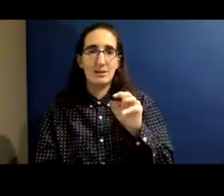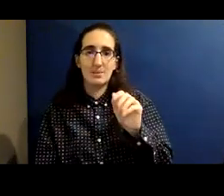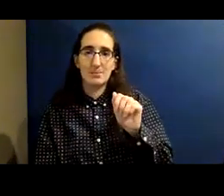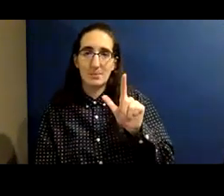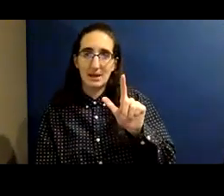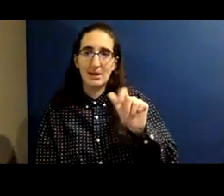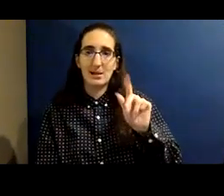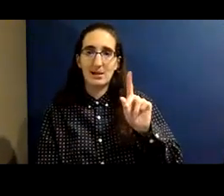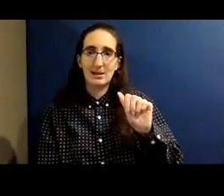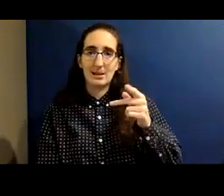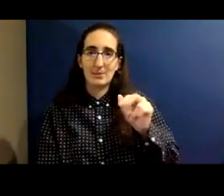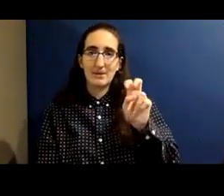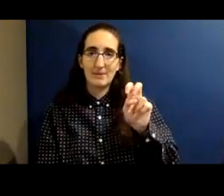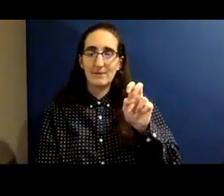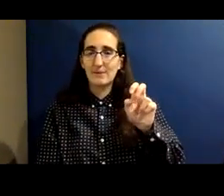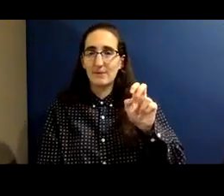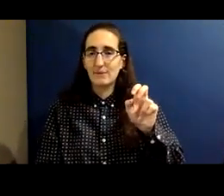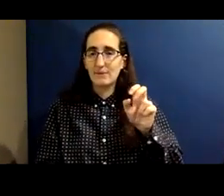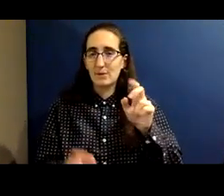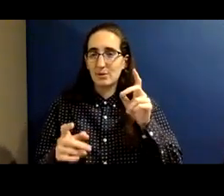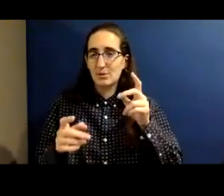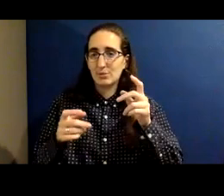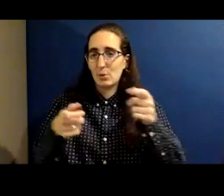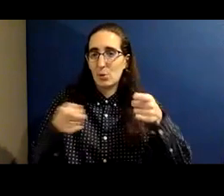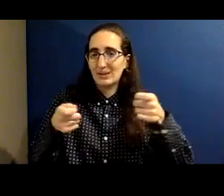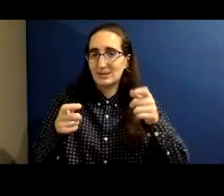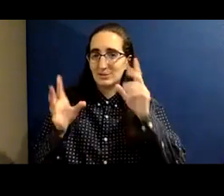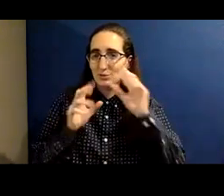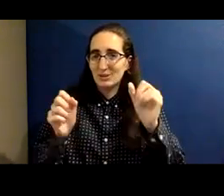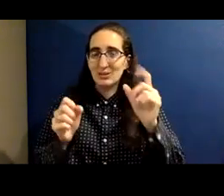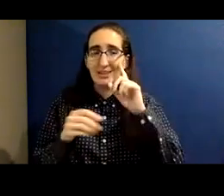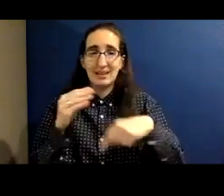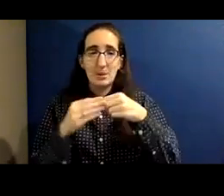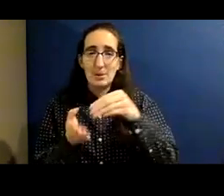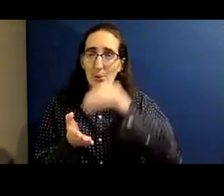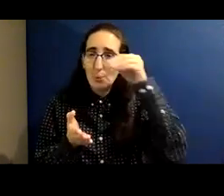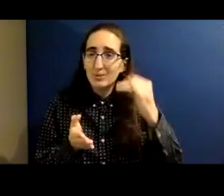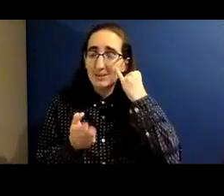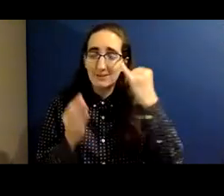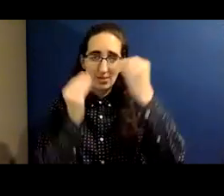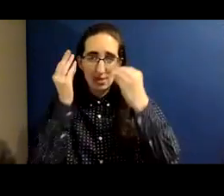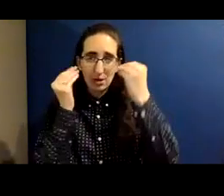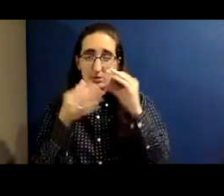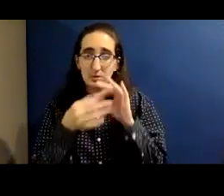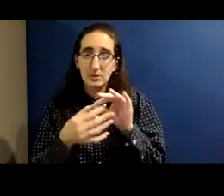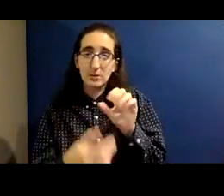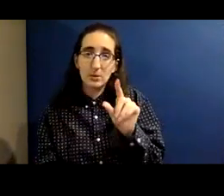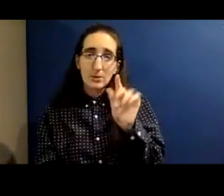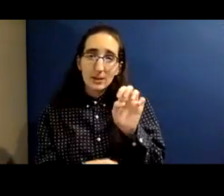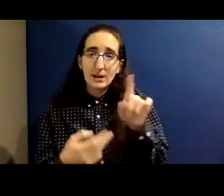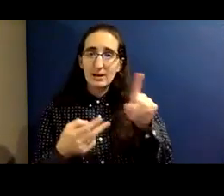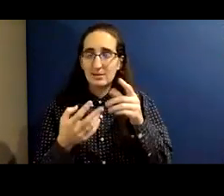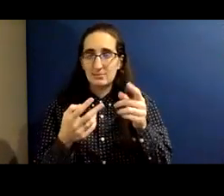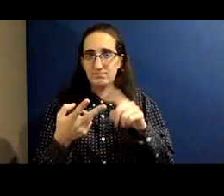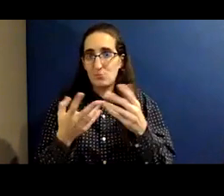coping strategy. When we think about students having thoughts of suicide or wanting to